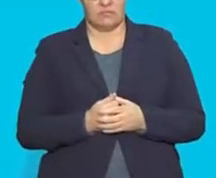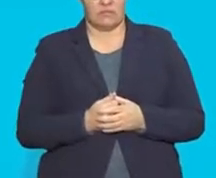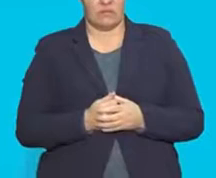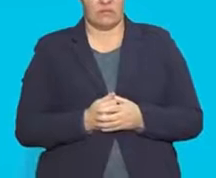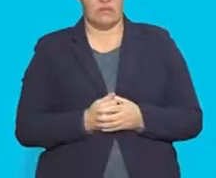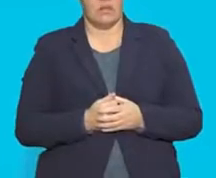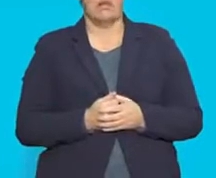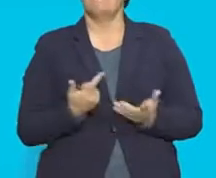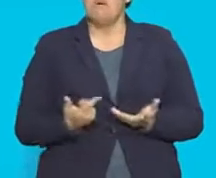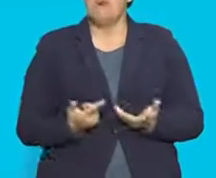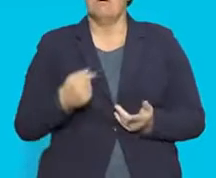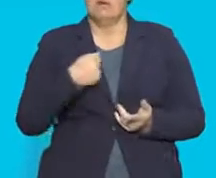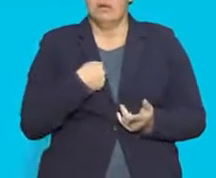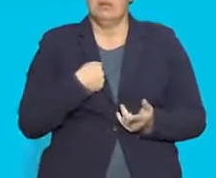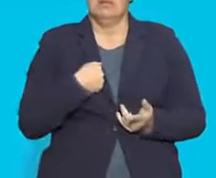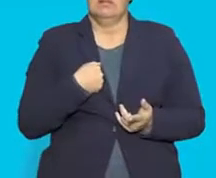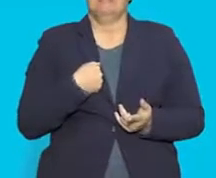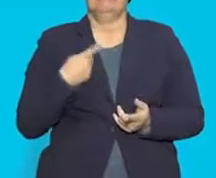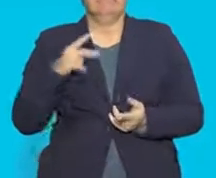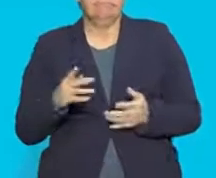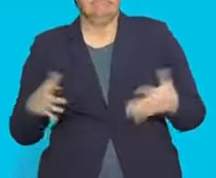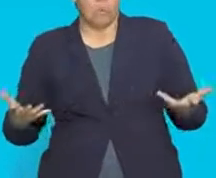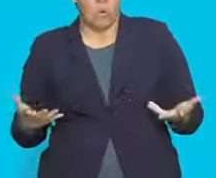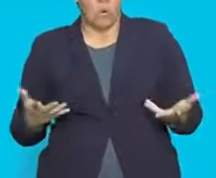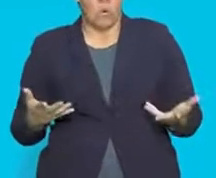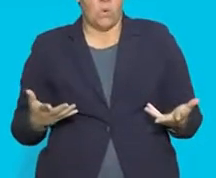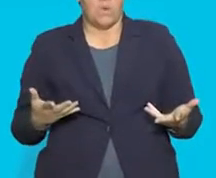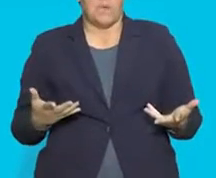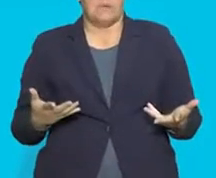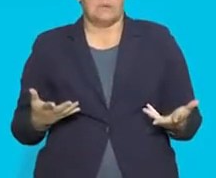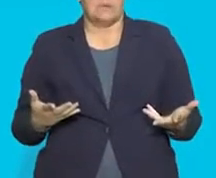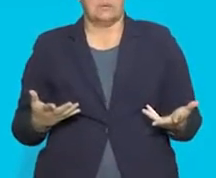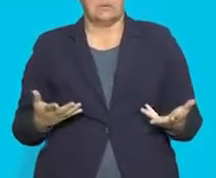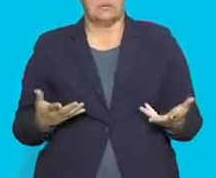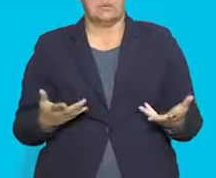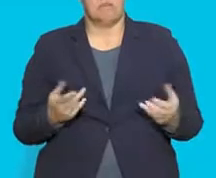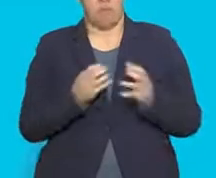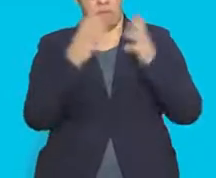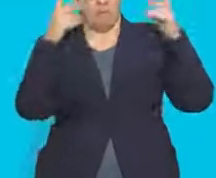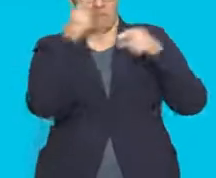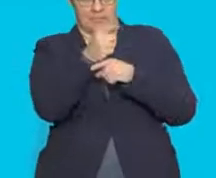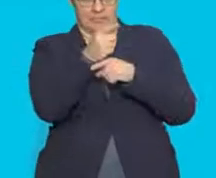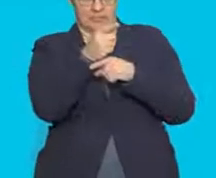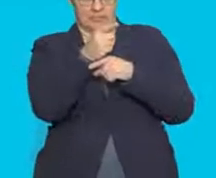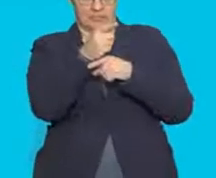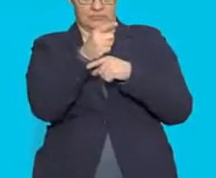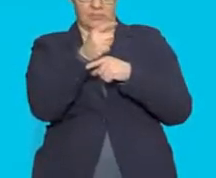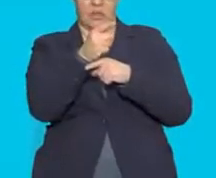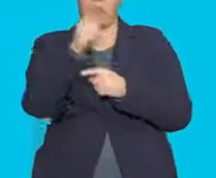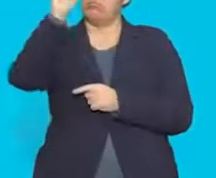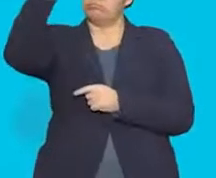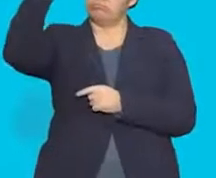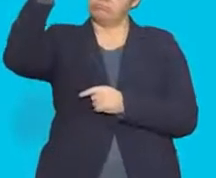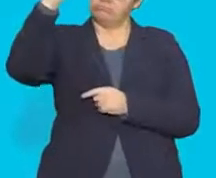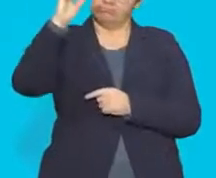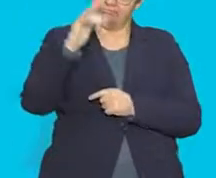money you are getting now in order to settle it or to make it become from hero to